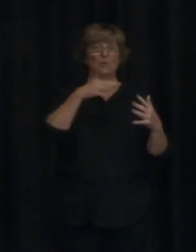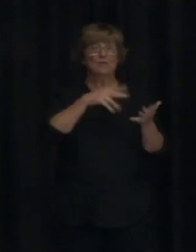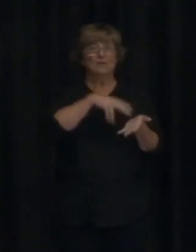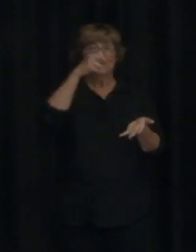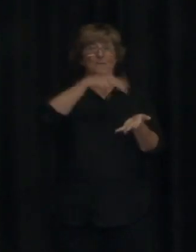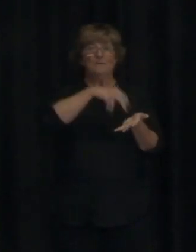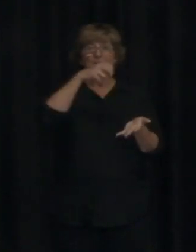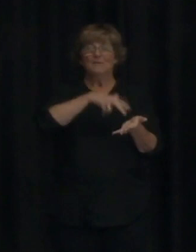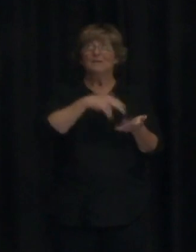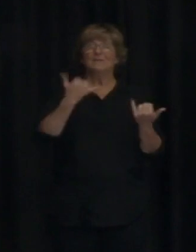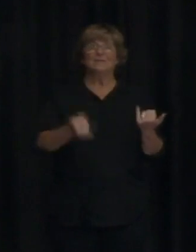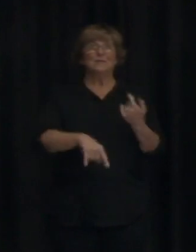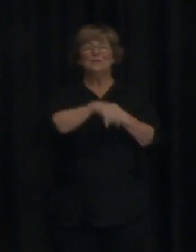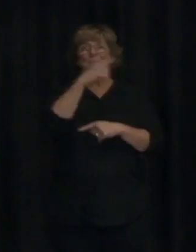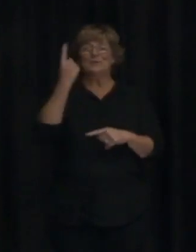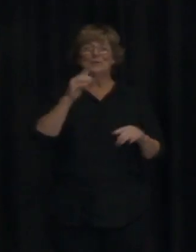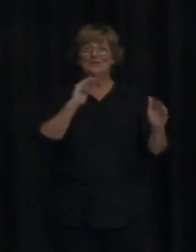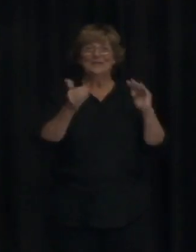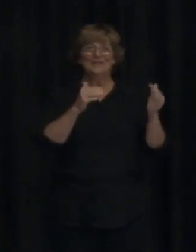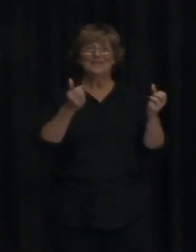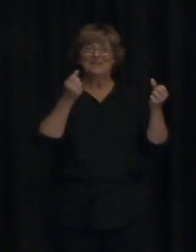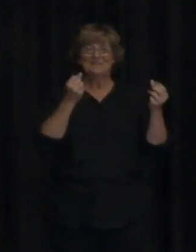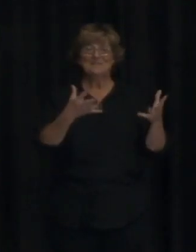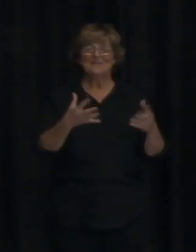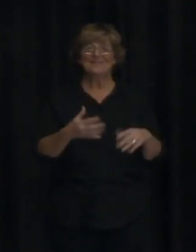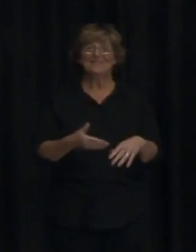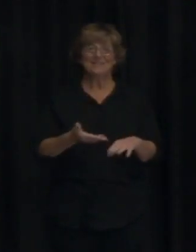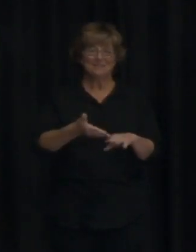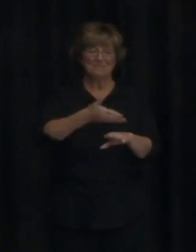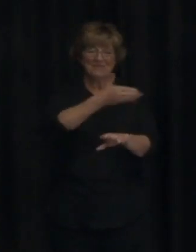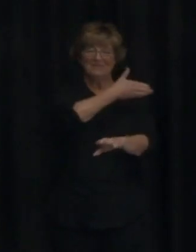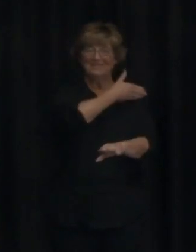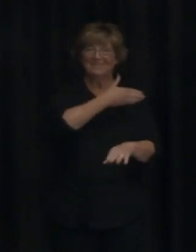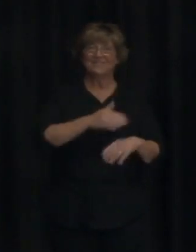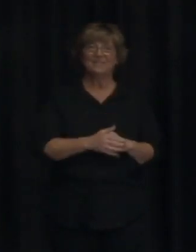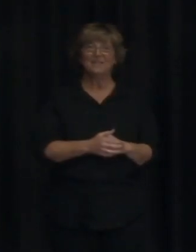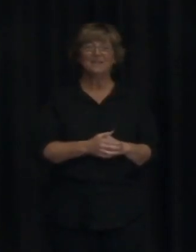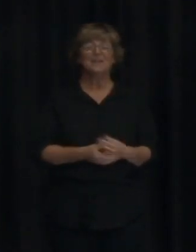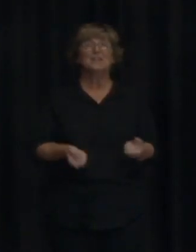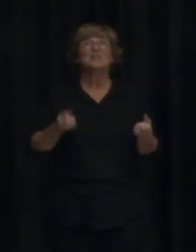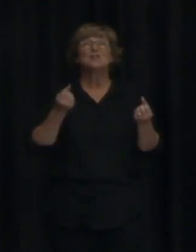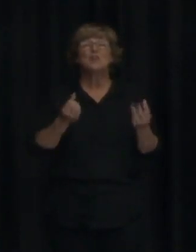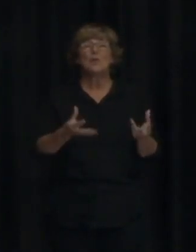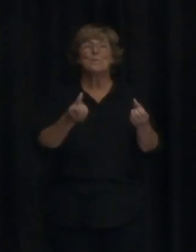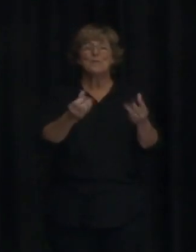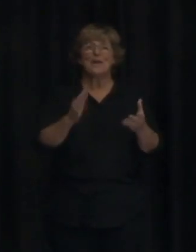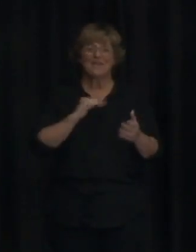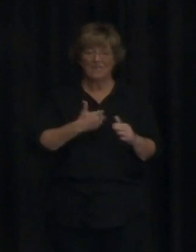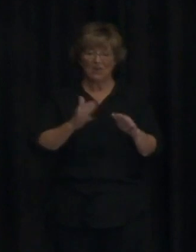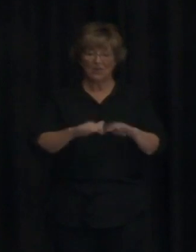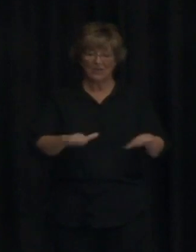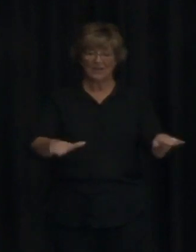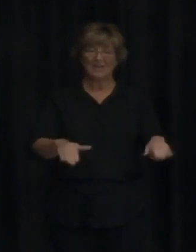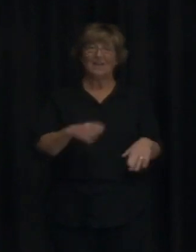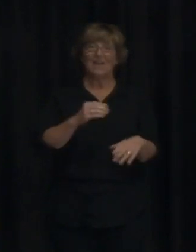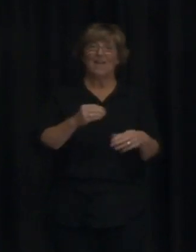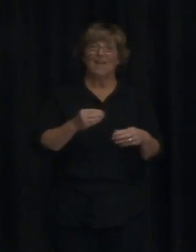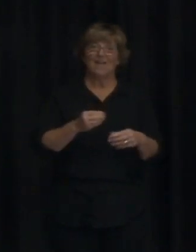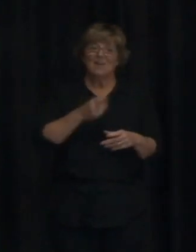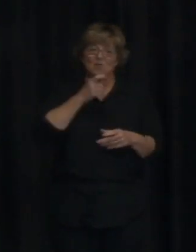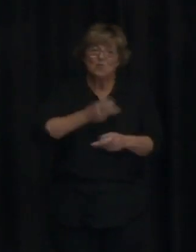imagine, this day compared to many other previous days. So many of our kids and